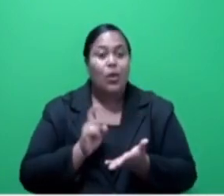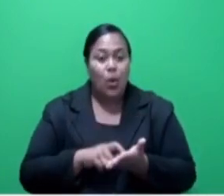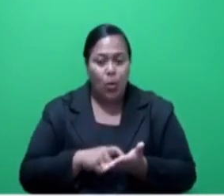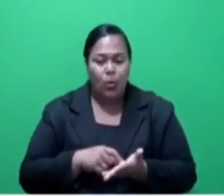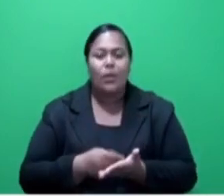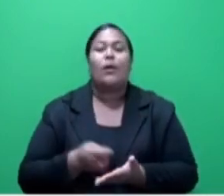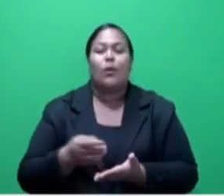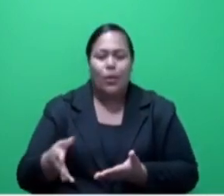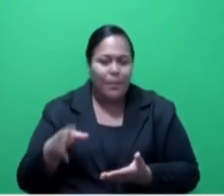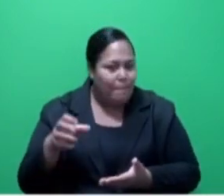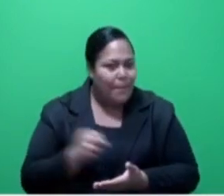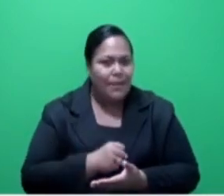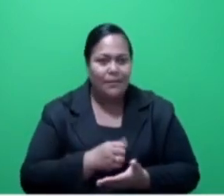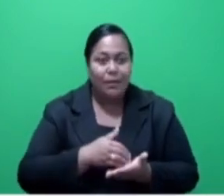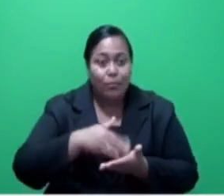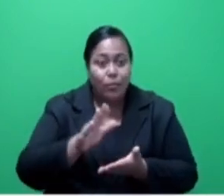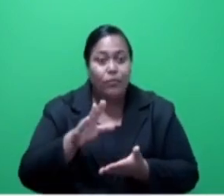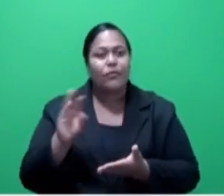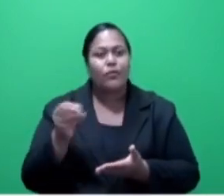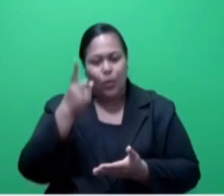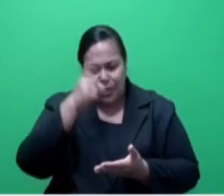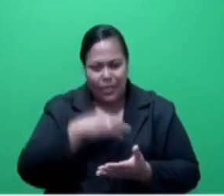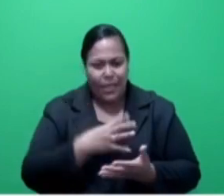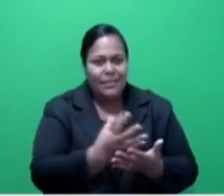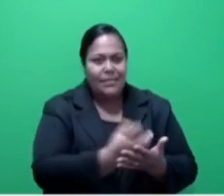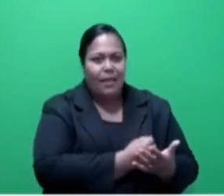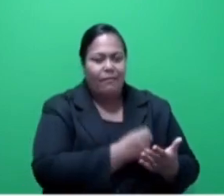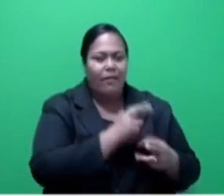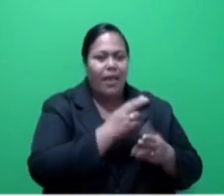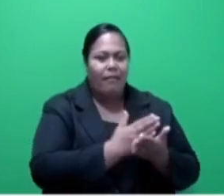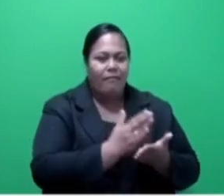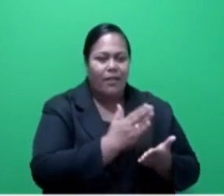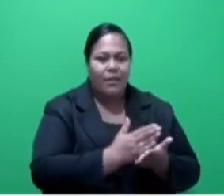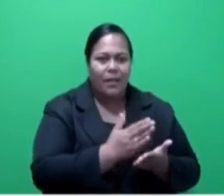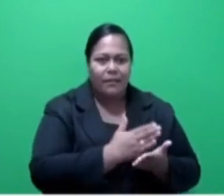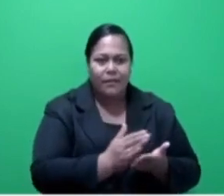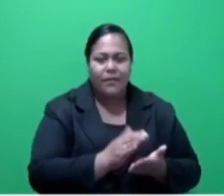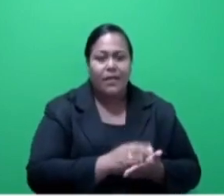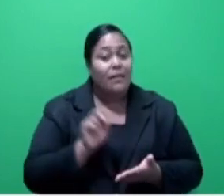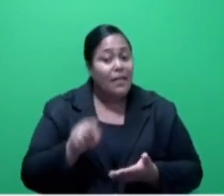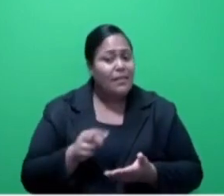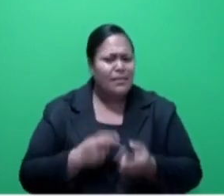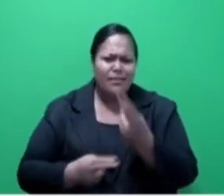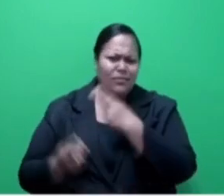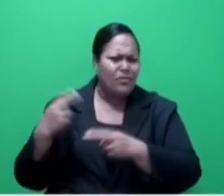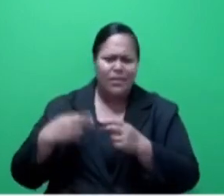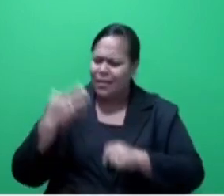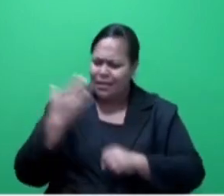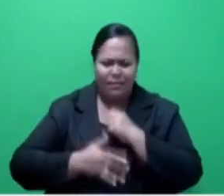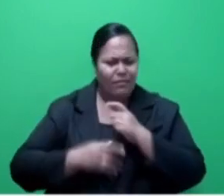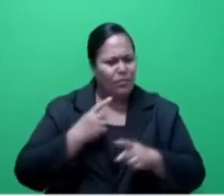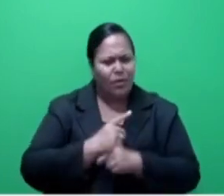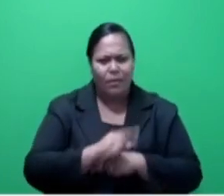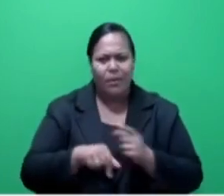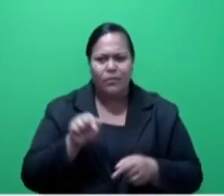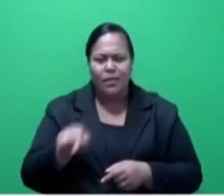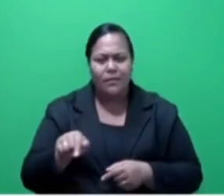FNPF and FDB at that point in time. That is history. They don't tell that. This is what we call